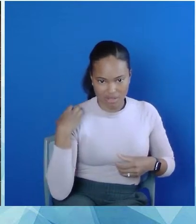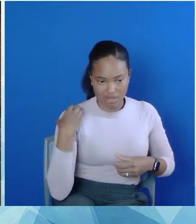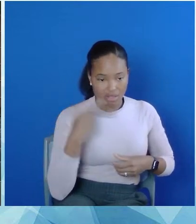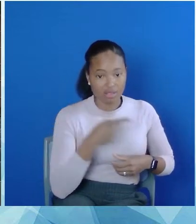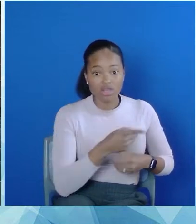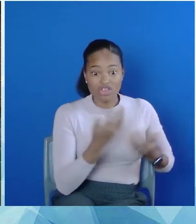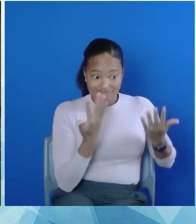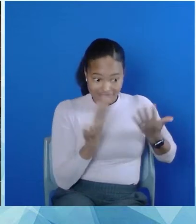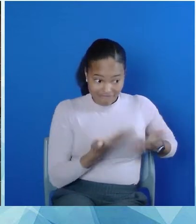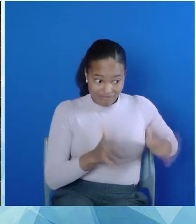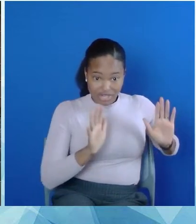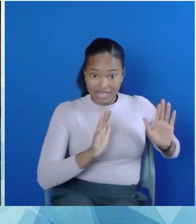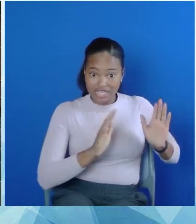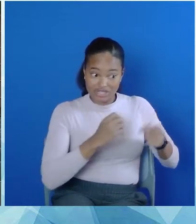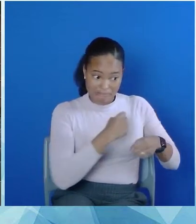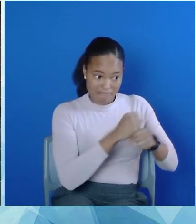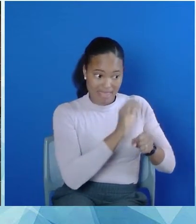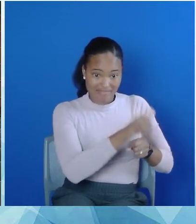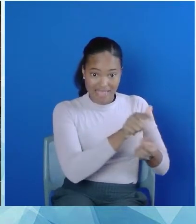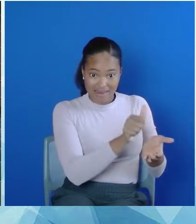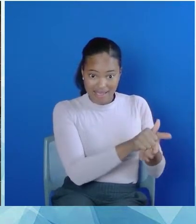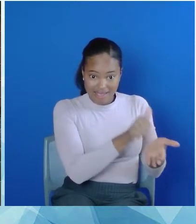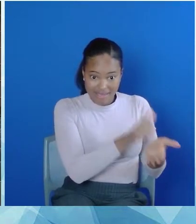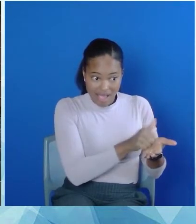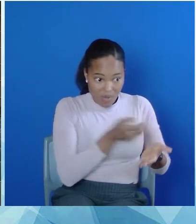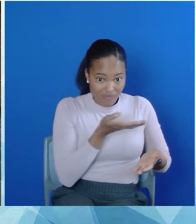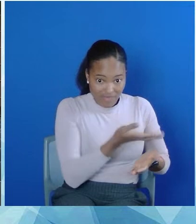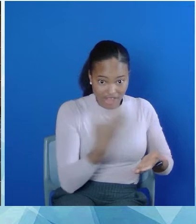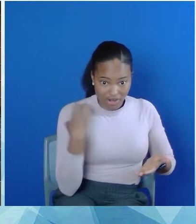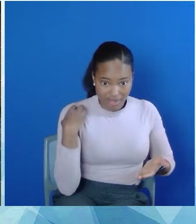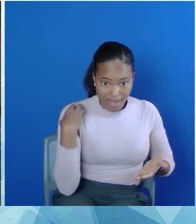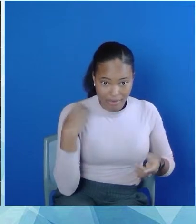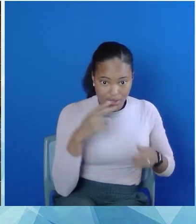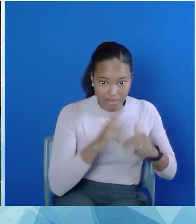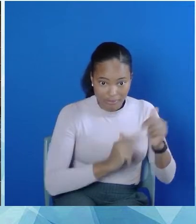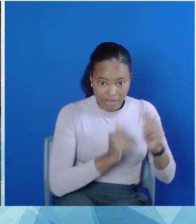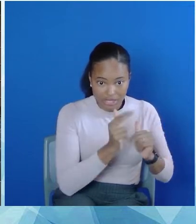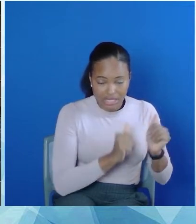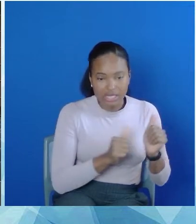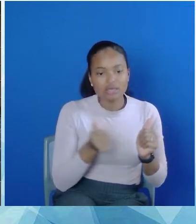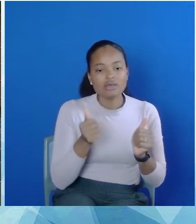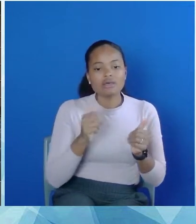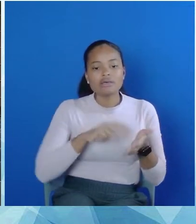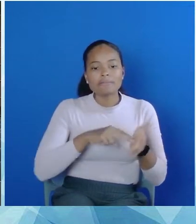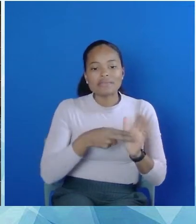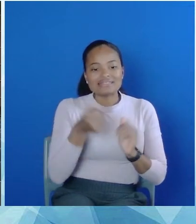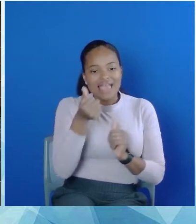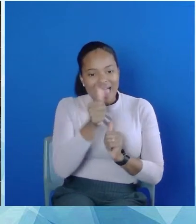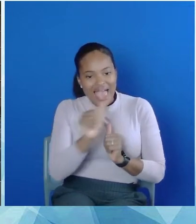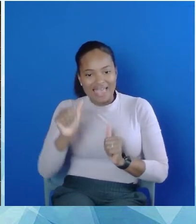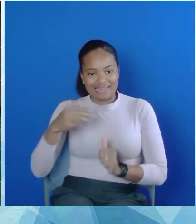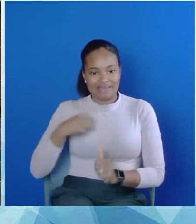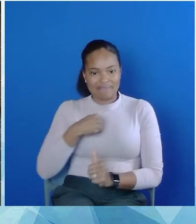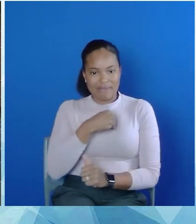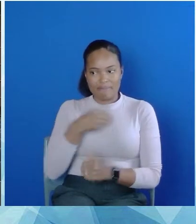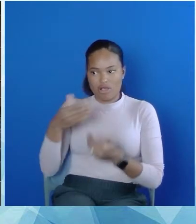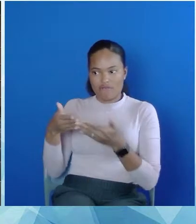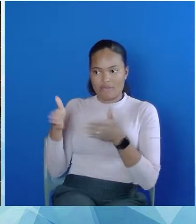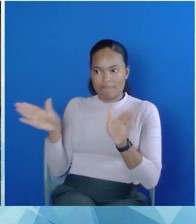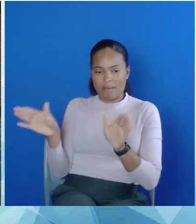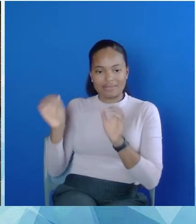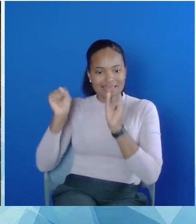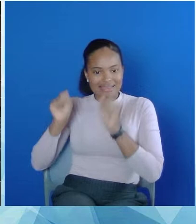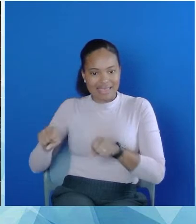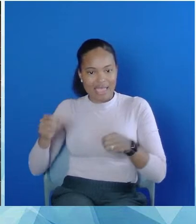have created that account at the Capitol, then any member of the public has the ability to go ahead